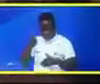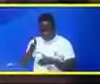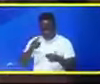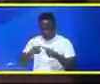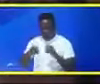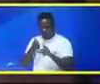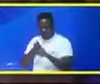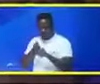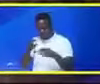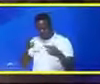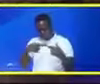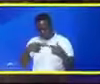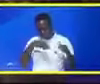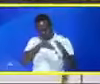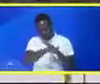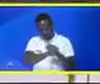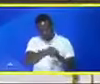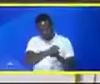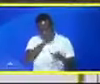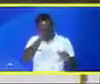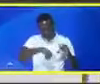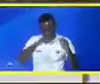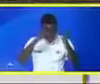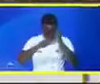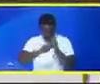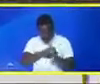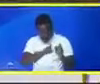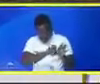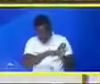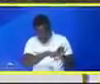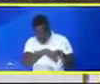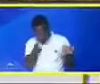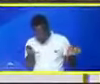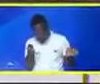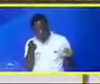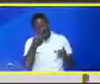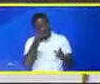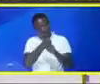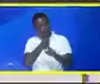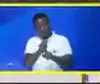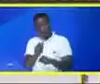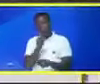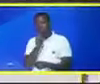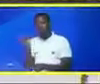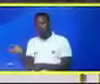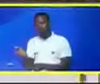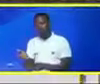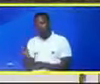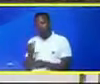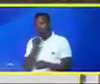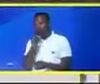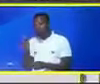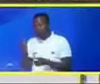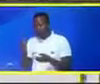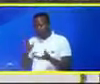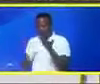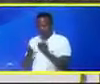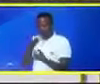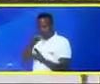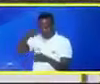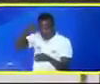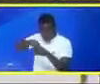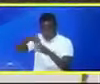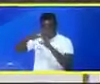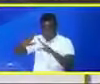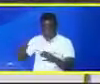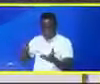cannot access certain rooms because the key to open that room is not there. So although you are in the house, perhaps you